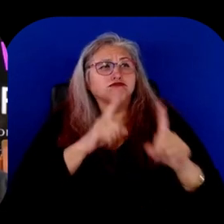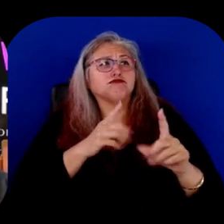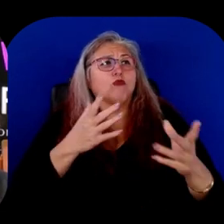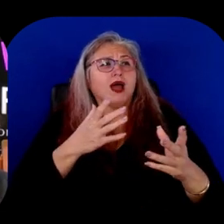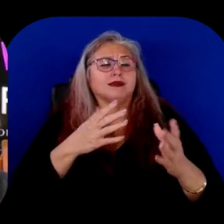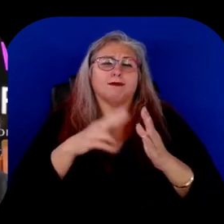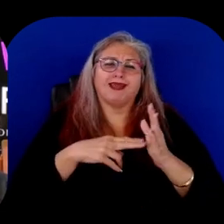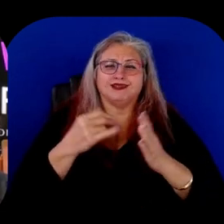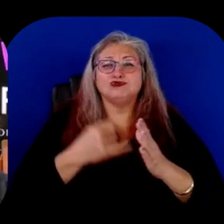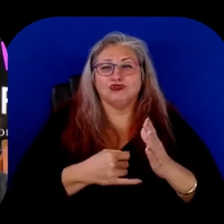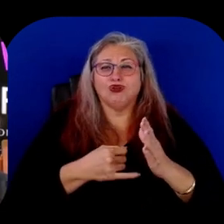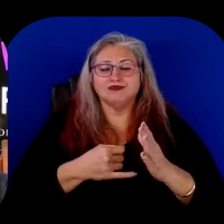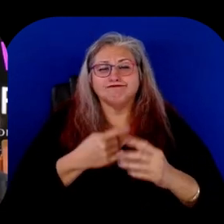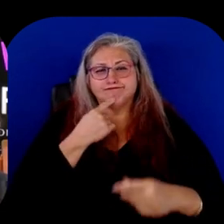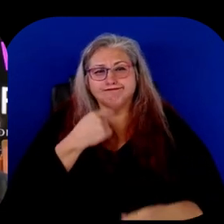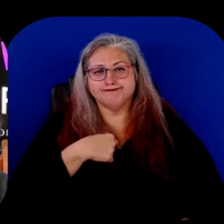and drawing.